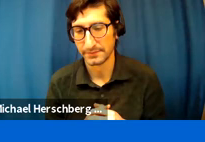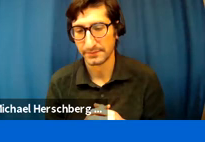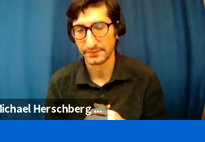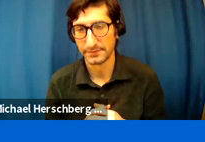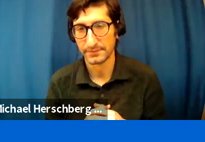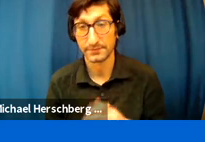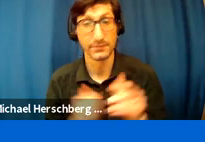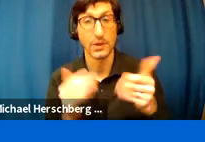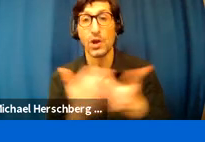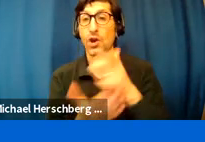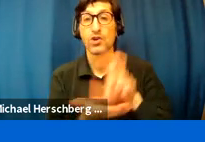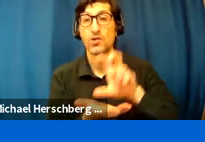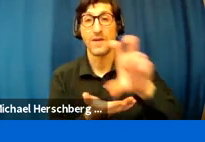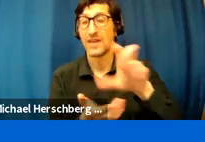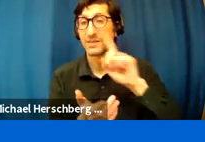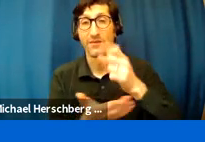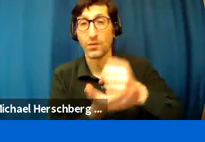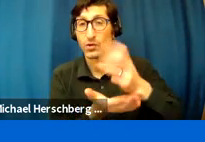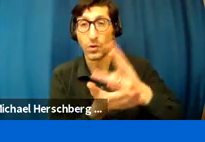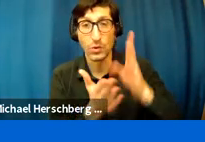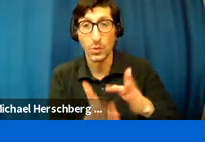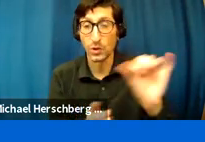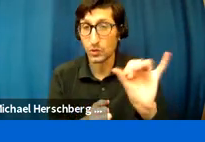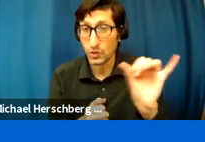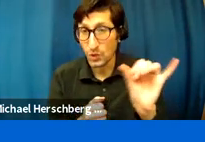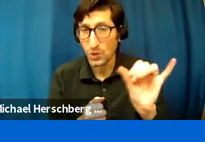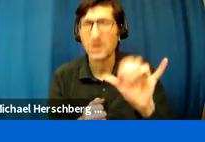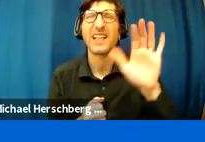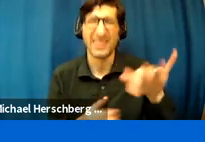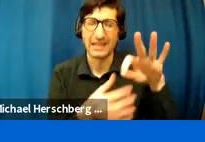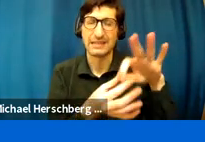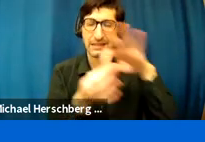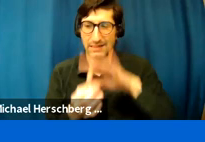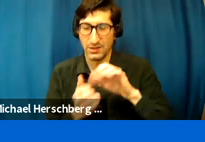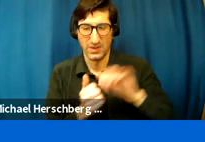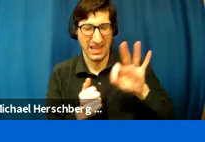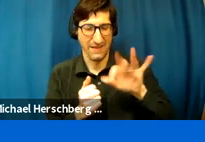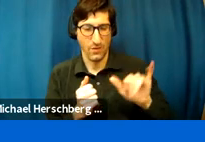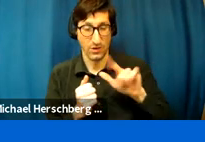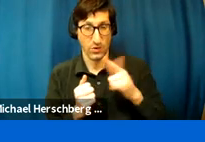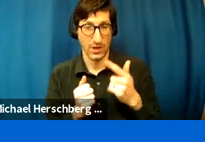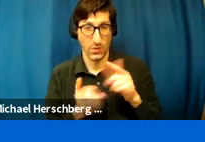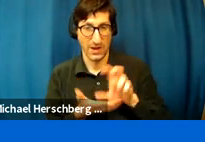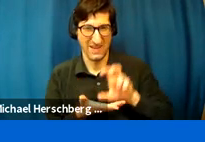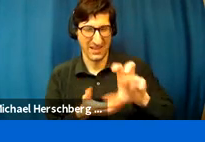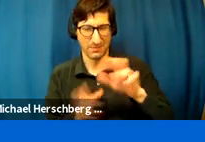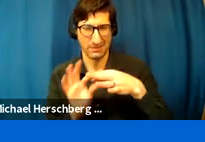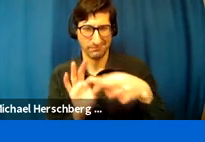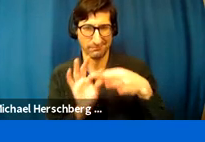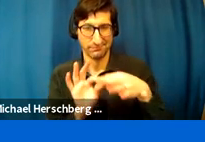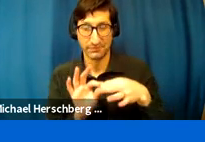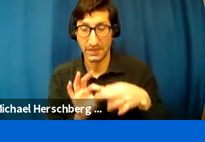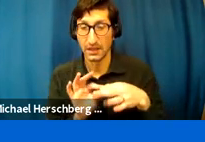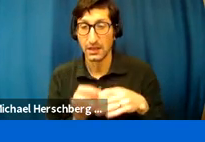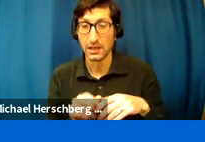Our new investment in social workers is also built upon our FY21 investment, moving beyond our initial investment of